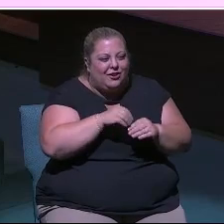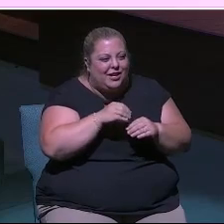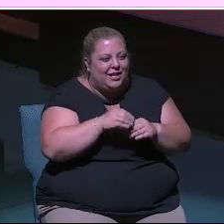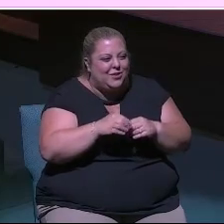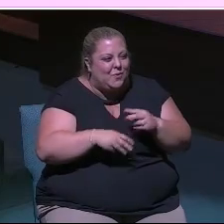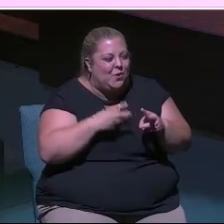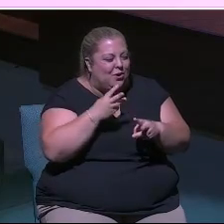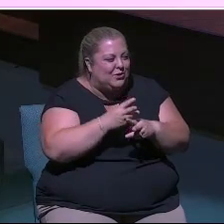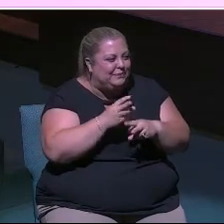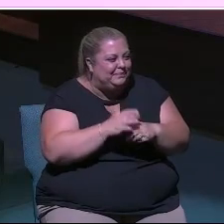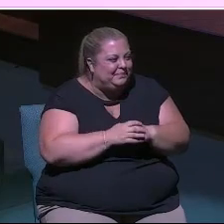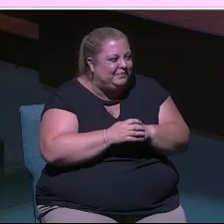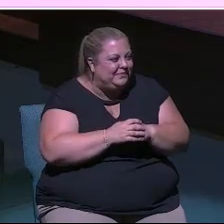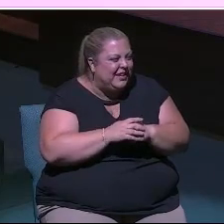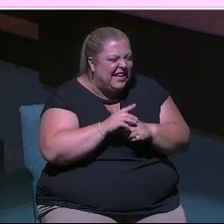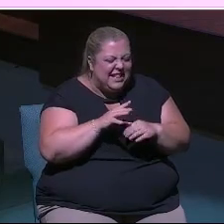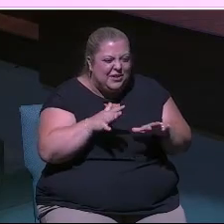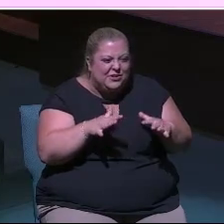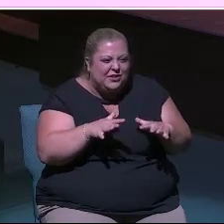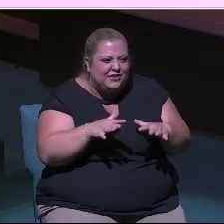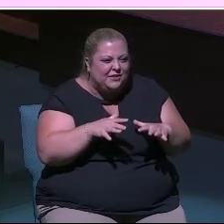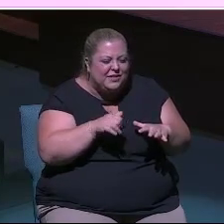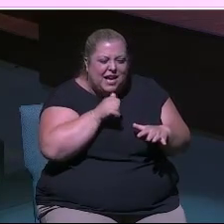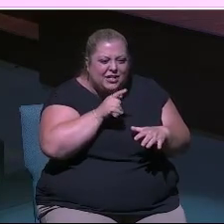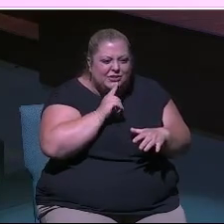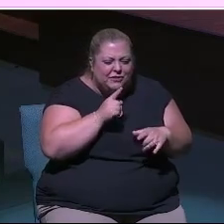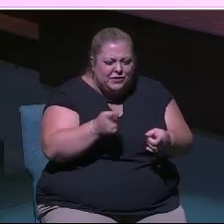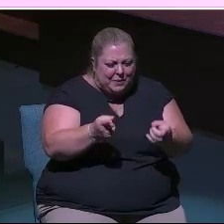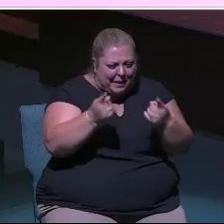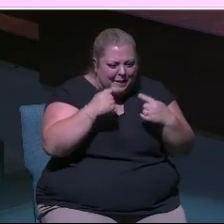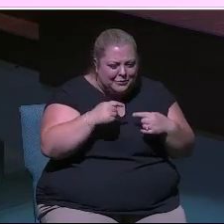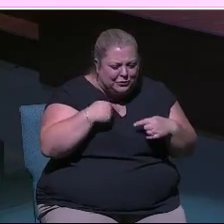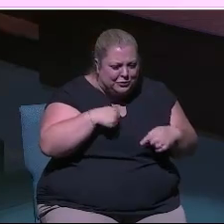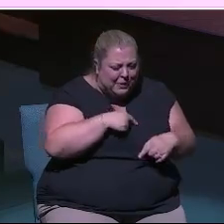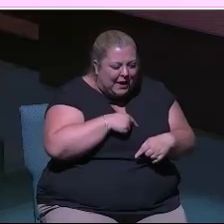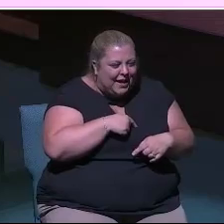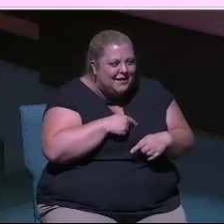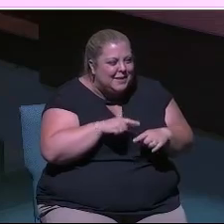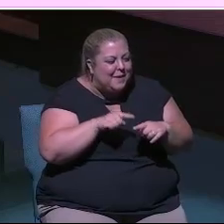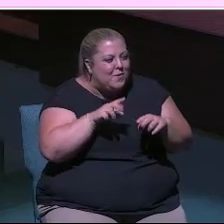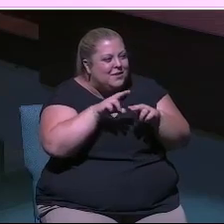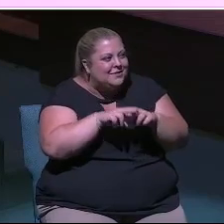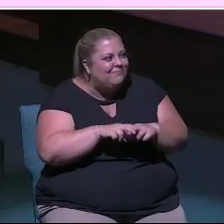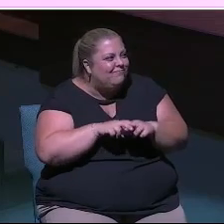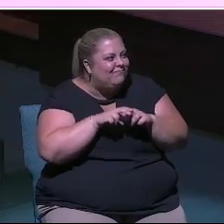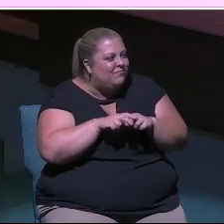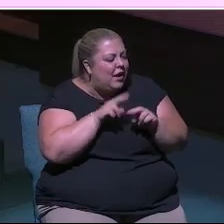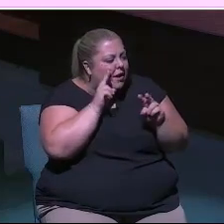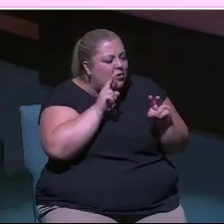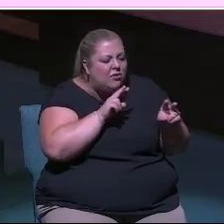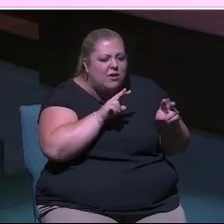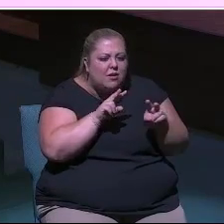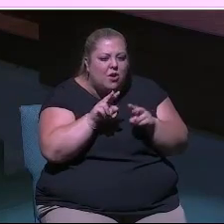And we were really nervous because we're not around her a lot. So we weren't even sure she'd come to us. But we're sitting there and I'm looking around all these people and I'm